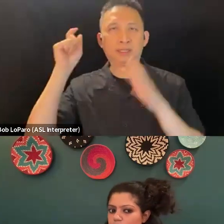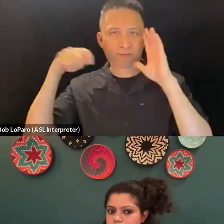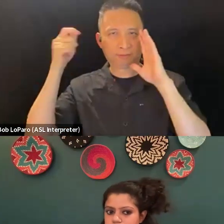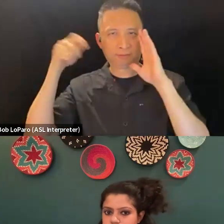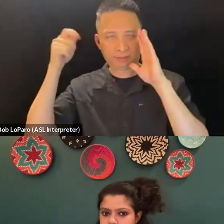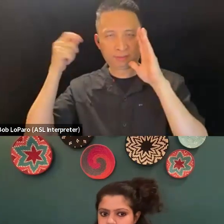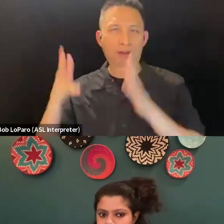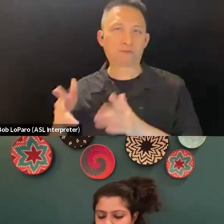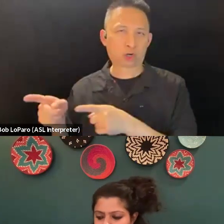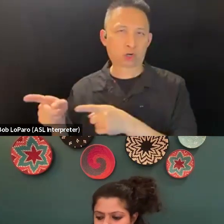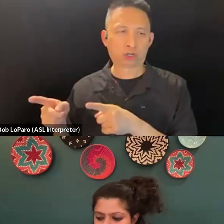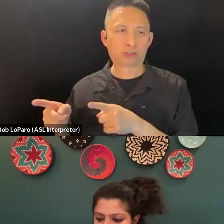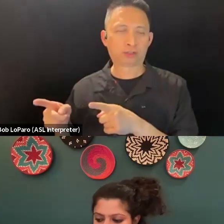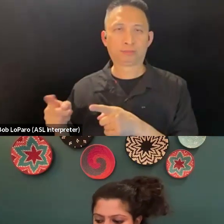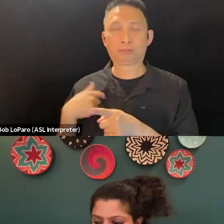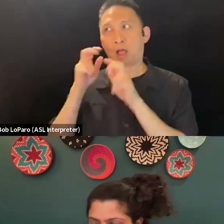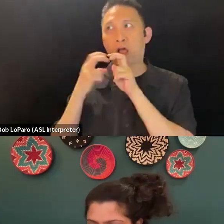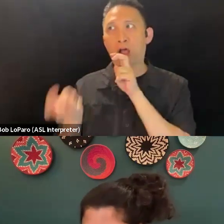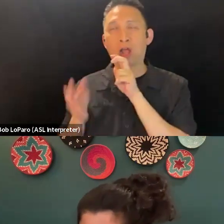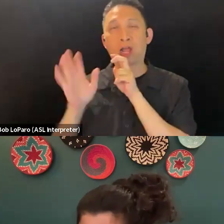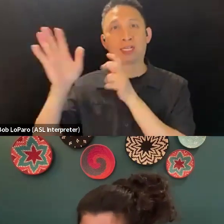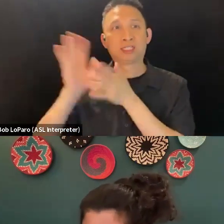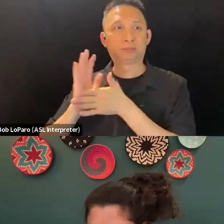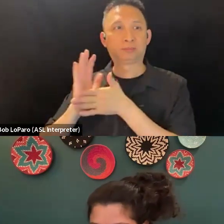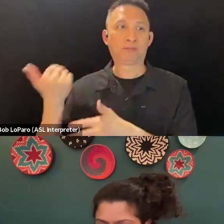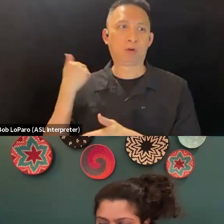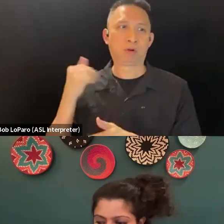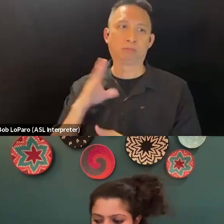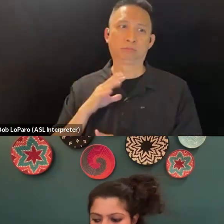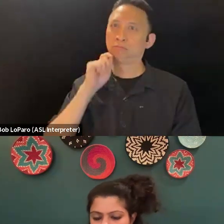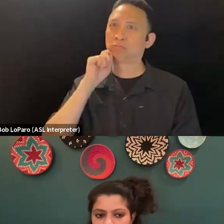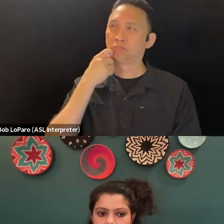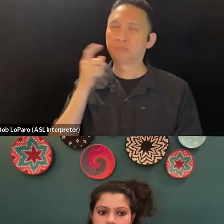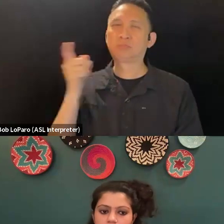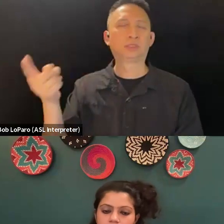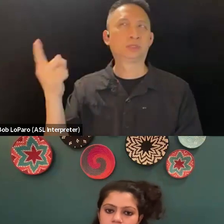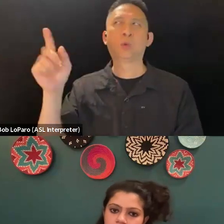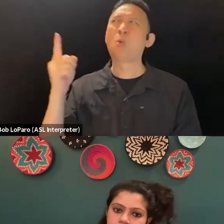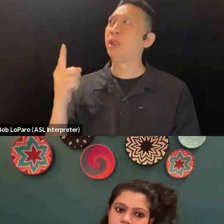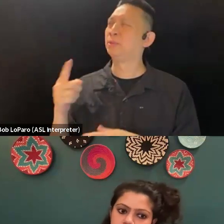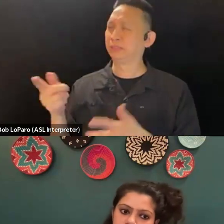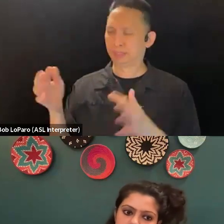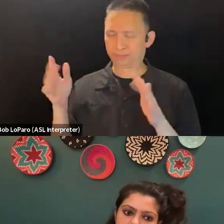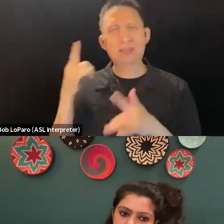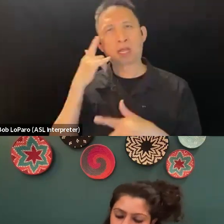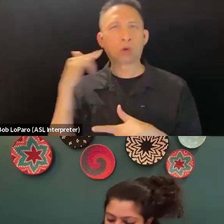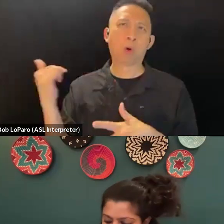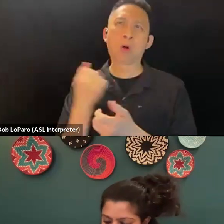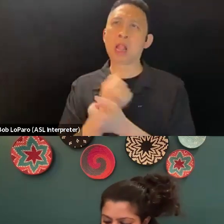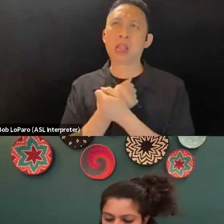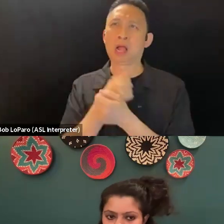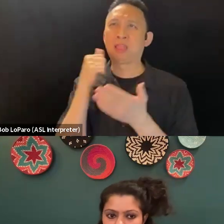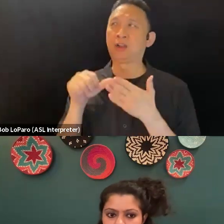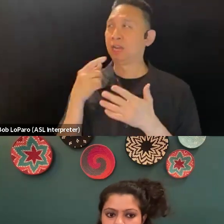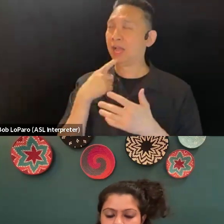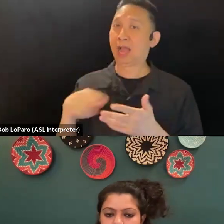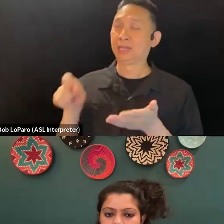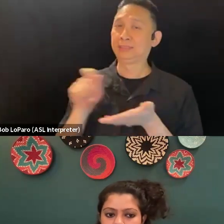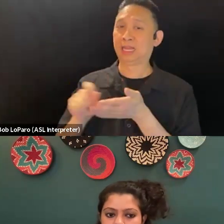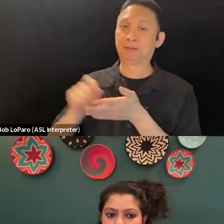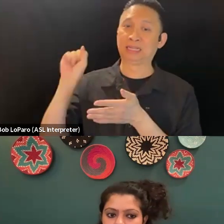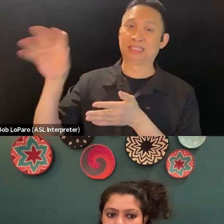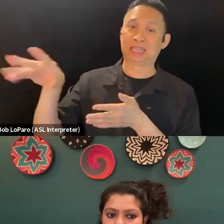grid of intelligibility that is more structural rather than personal. And thereafter, sort of like, and once you've